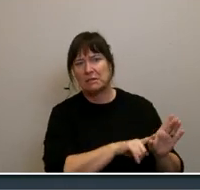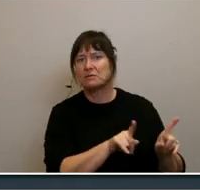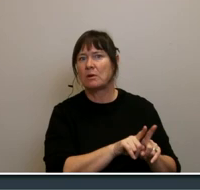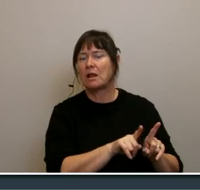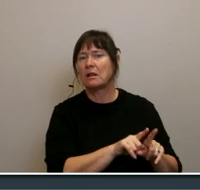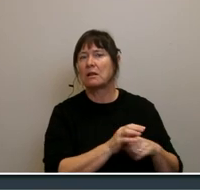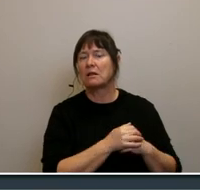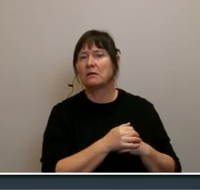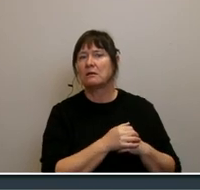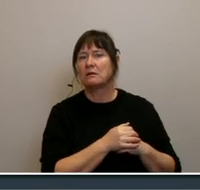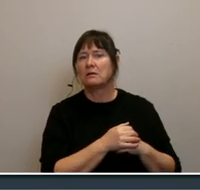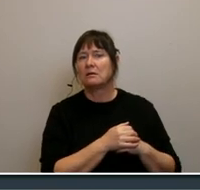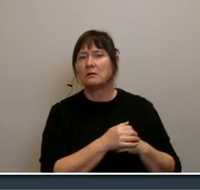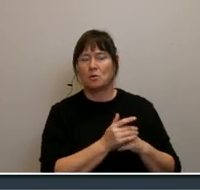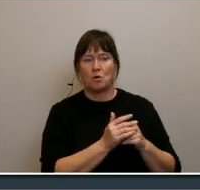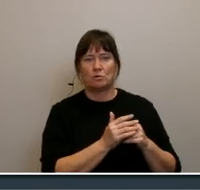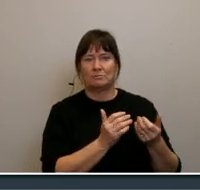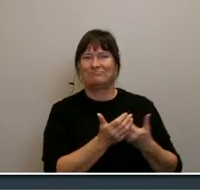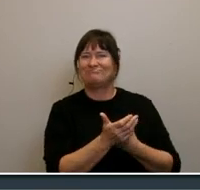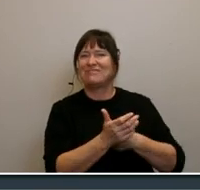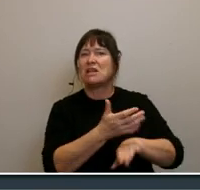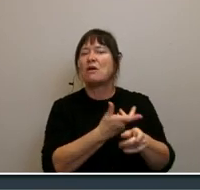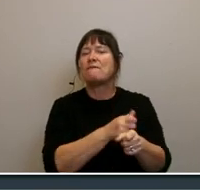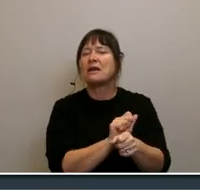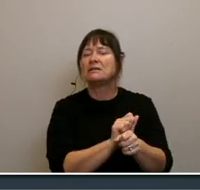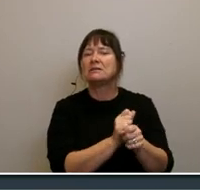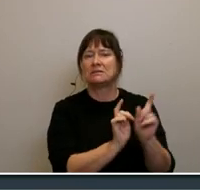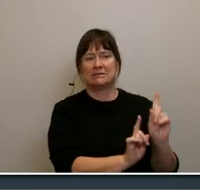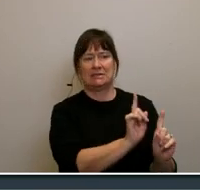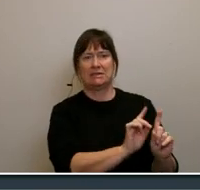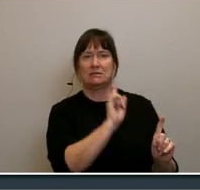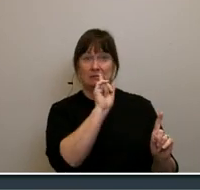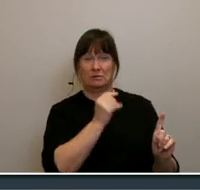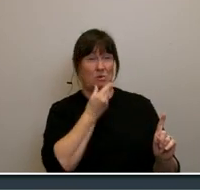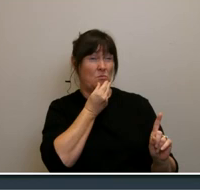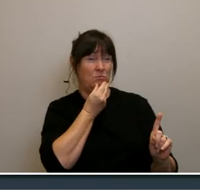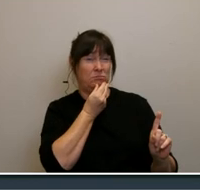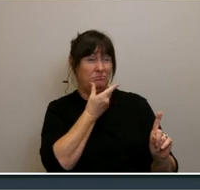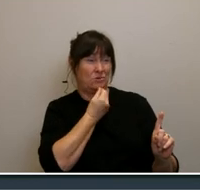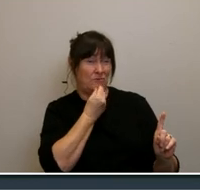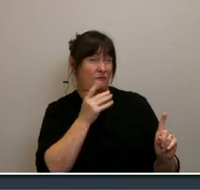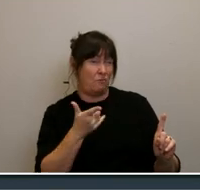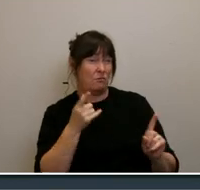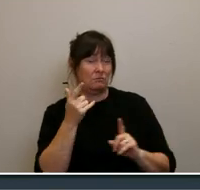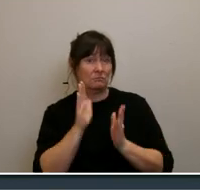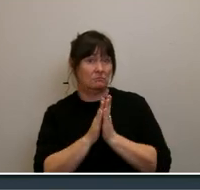which called Innovate Cities, I think, which could be a useful thing to be involved in.